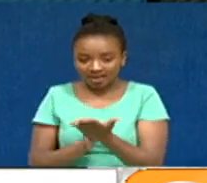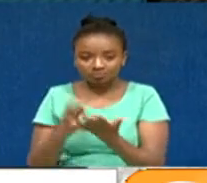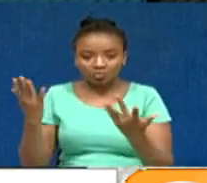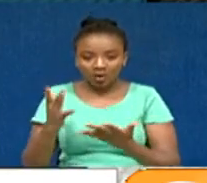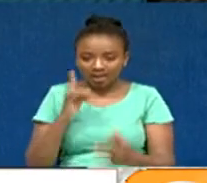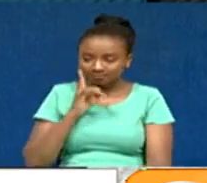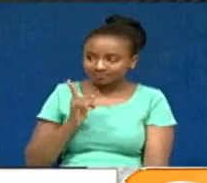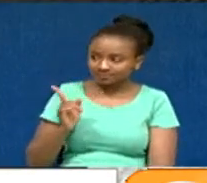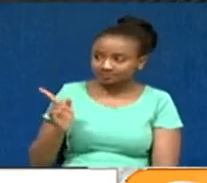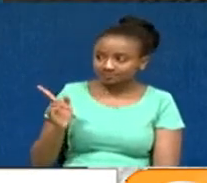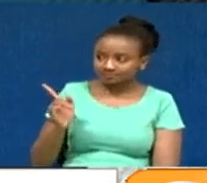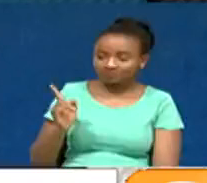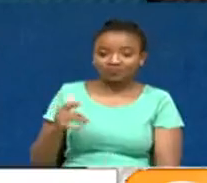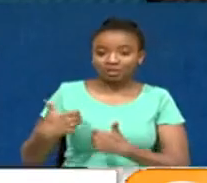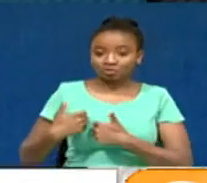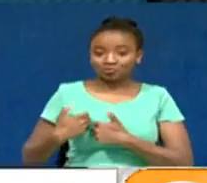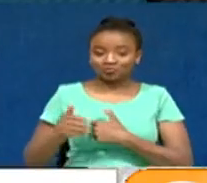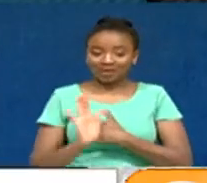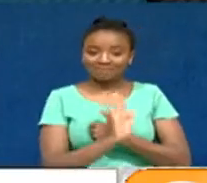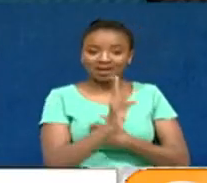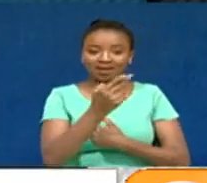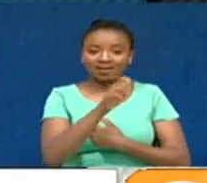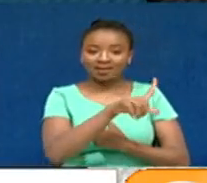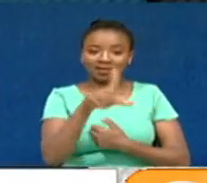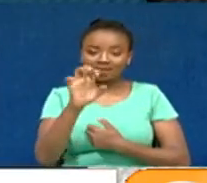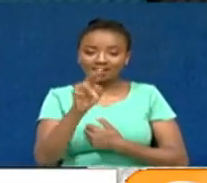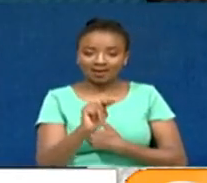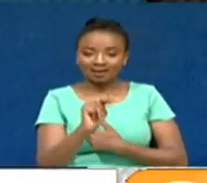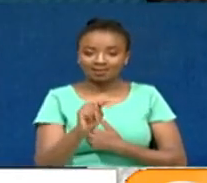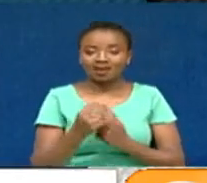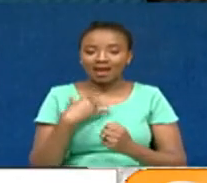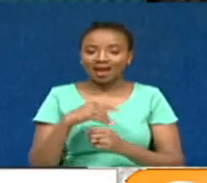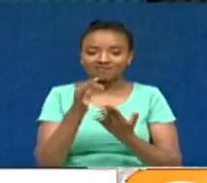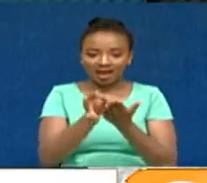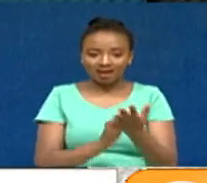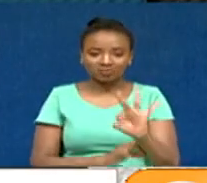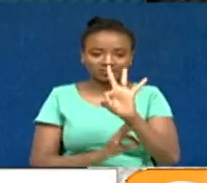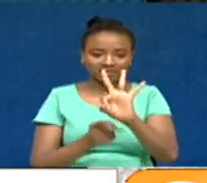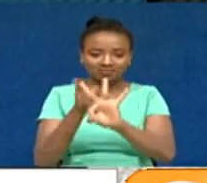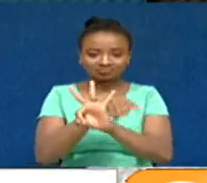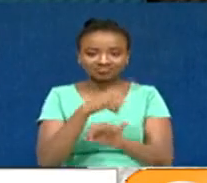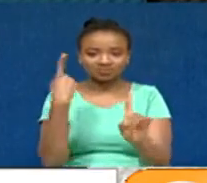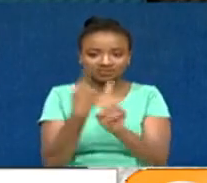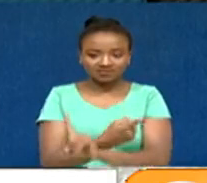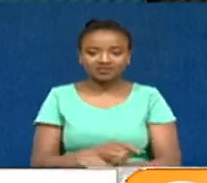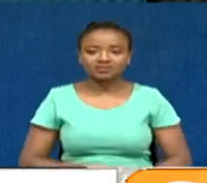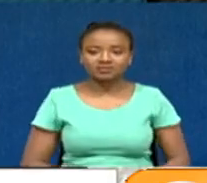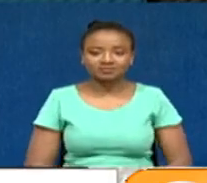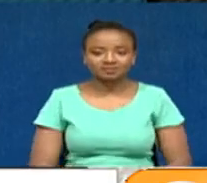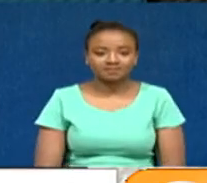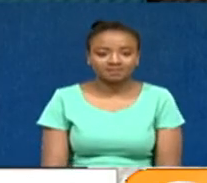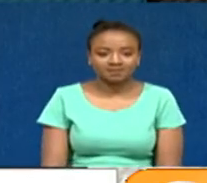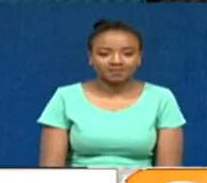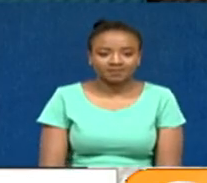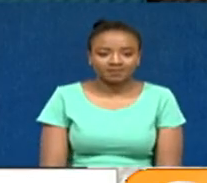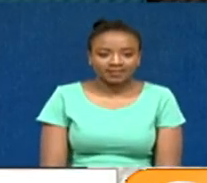United Sacco Mununga. His spouse, Julie Helen Matu, also holds three different accounts at United Sacco Limited, 14 million